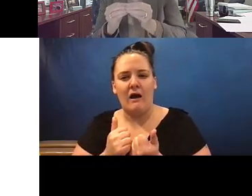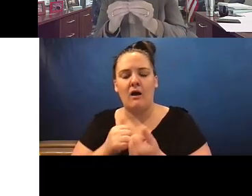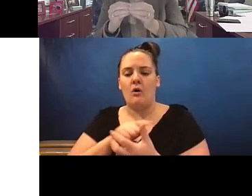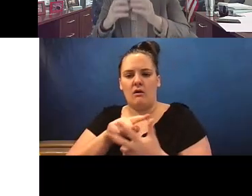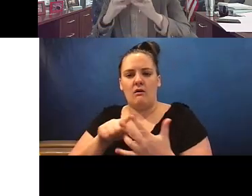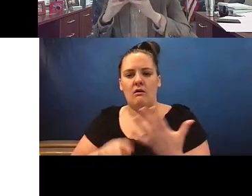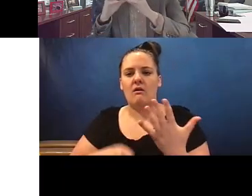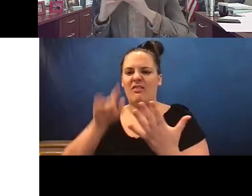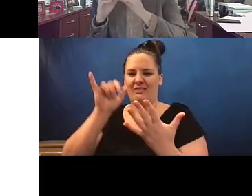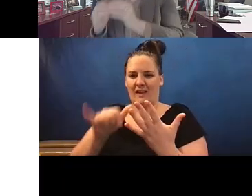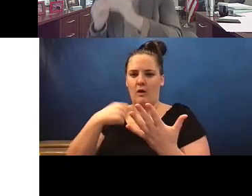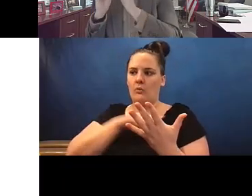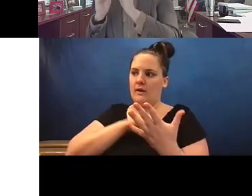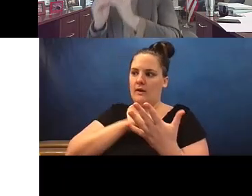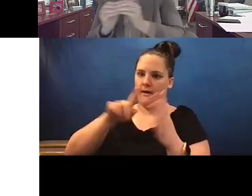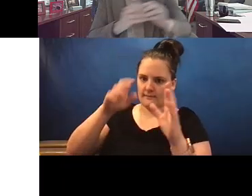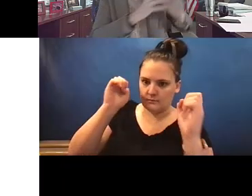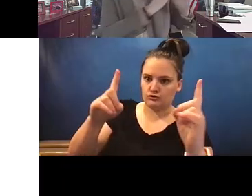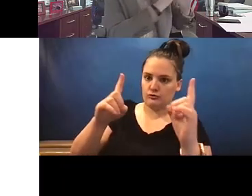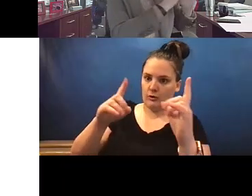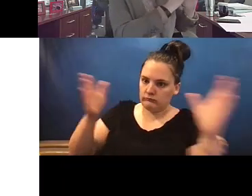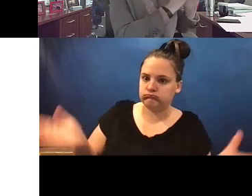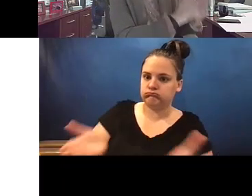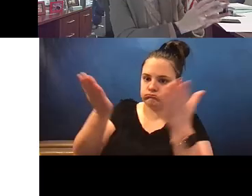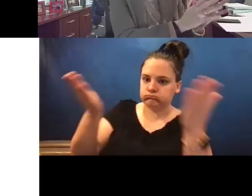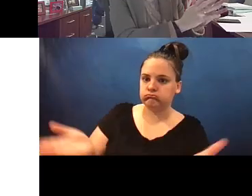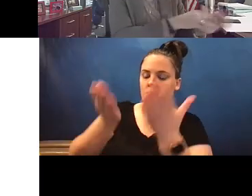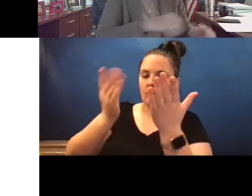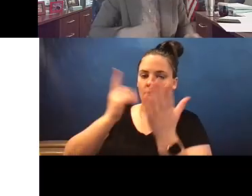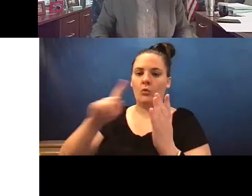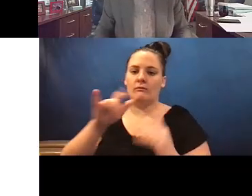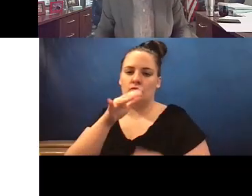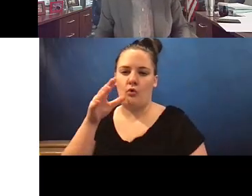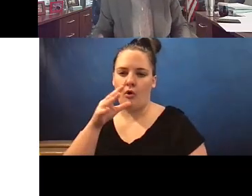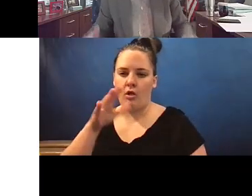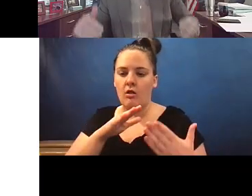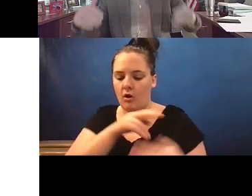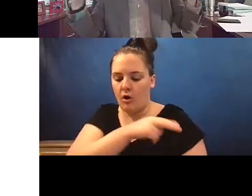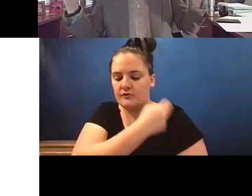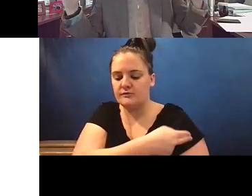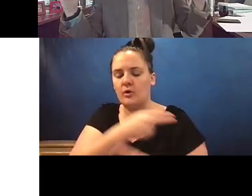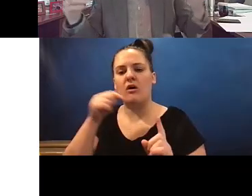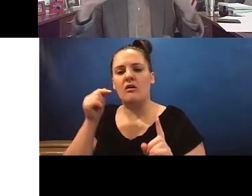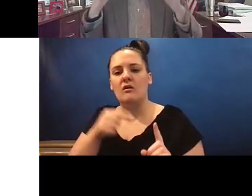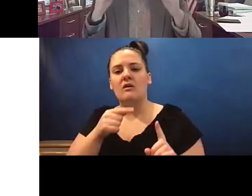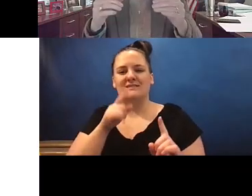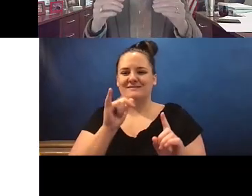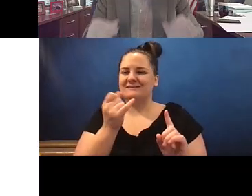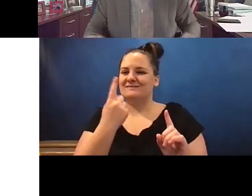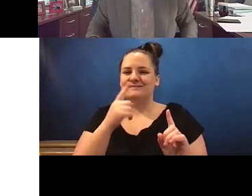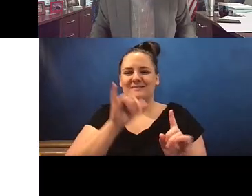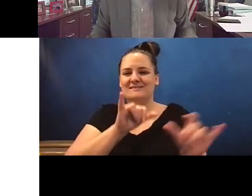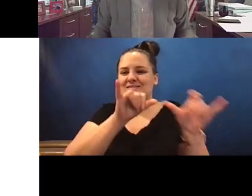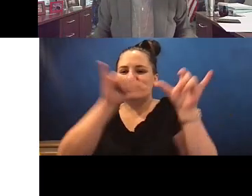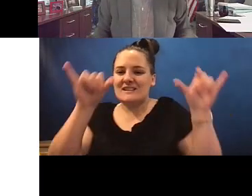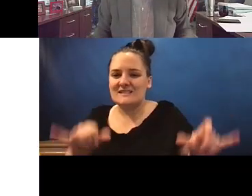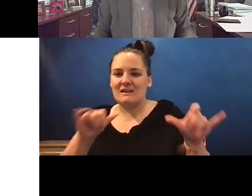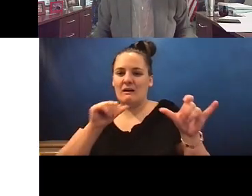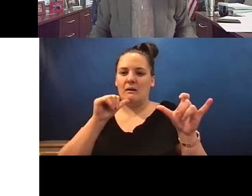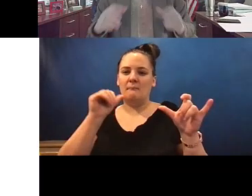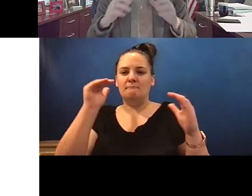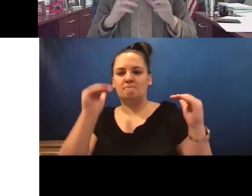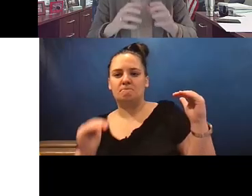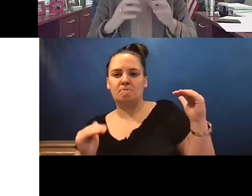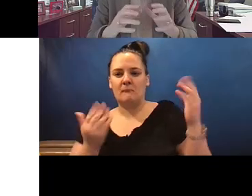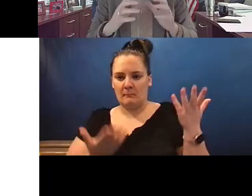rural hospitals the efficiencies and gains that are similar to our systems. Won't be as great, but we sure do have a lot of opportunity